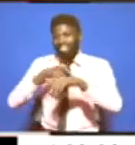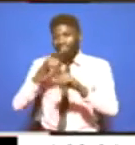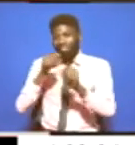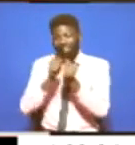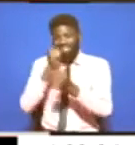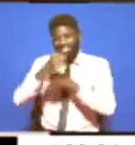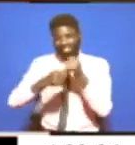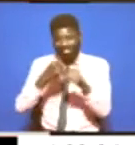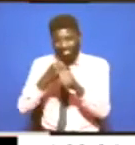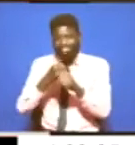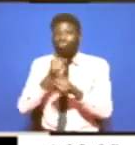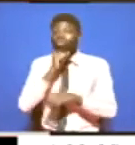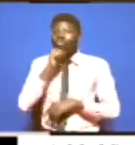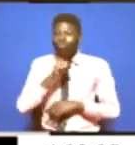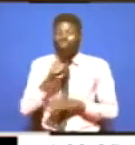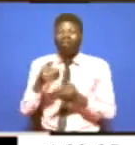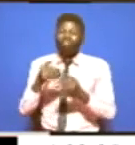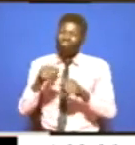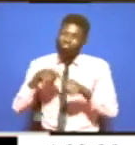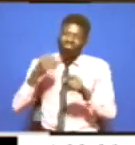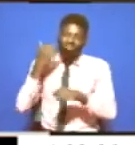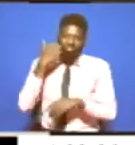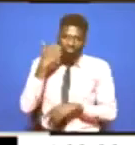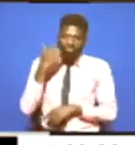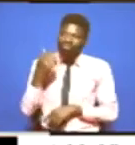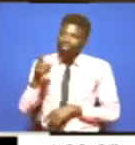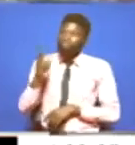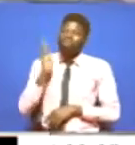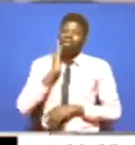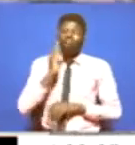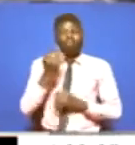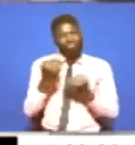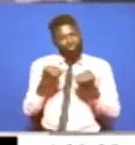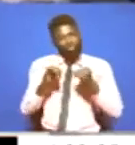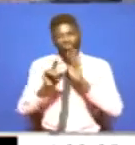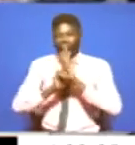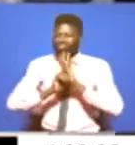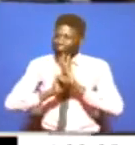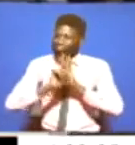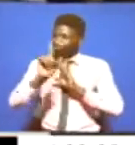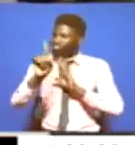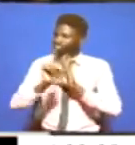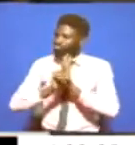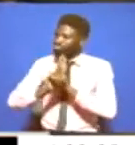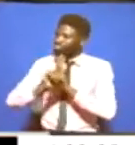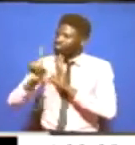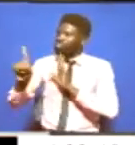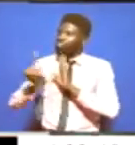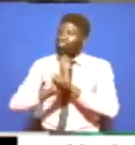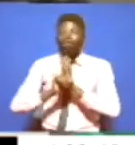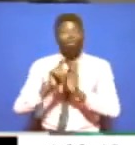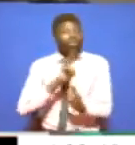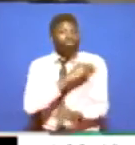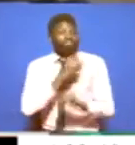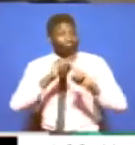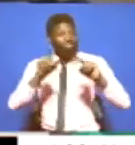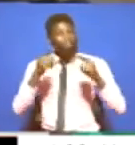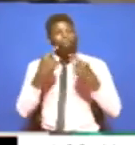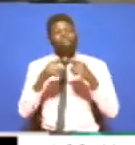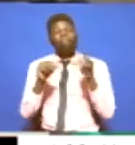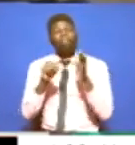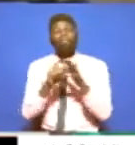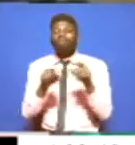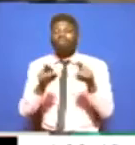trips to different hospitals which have not helped resolve the problem. Due to financial constraints she